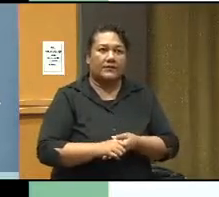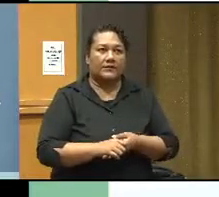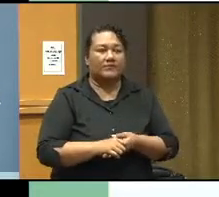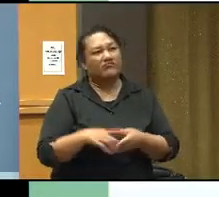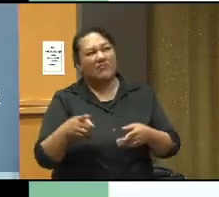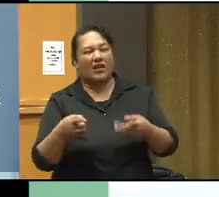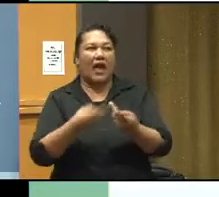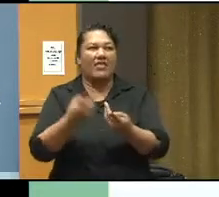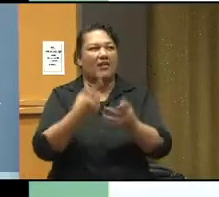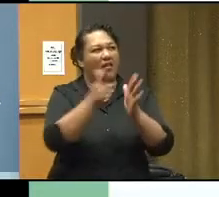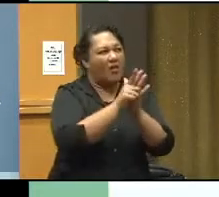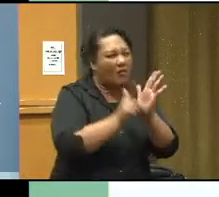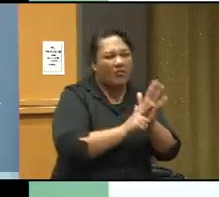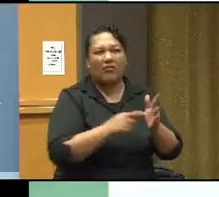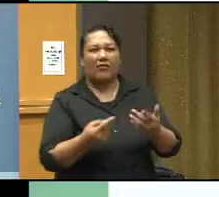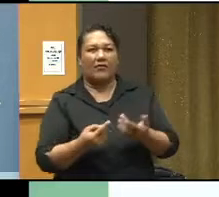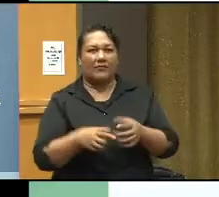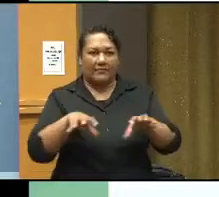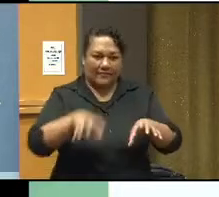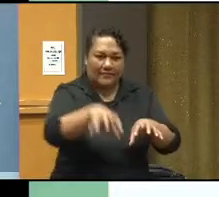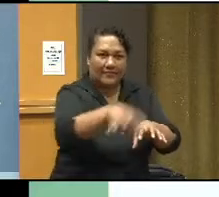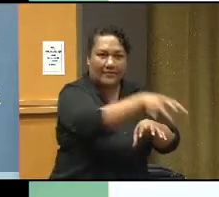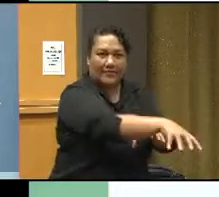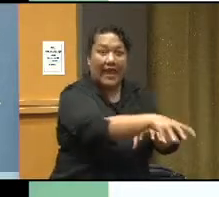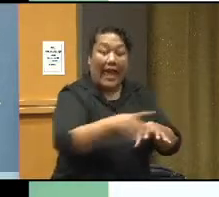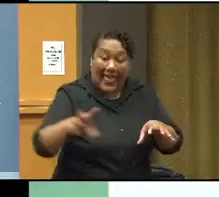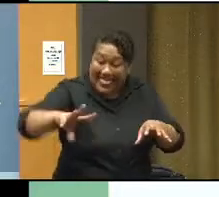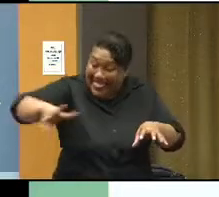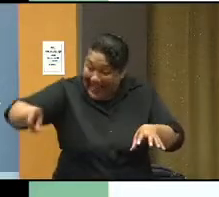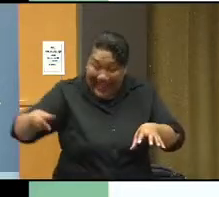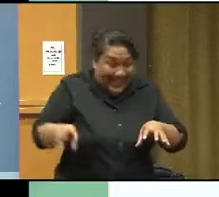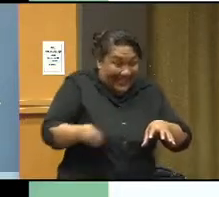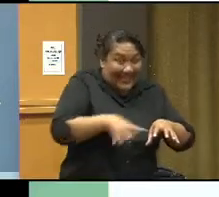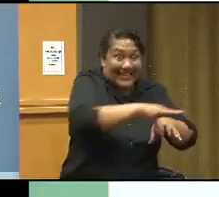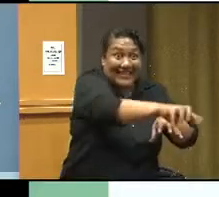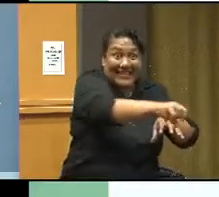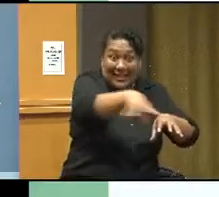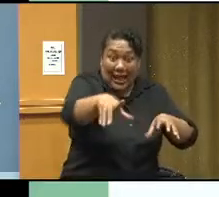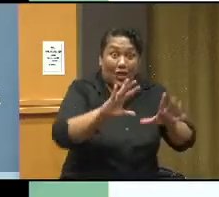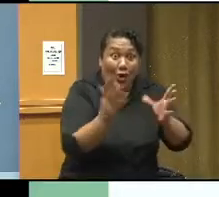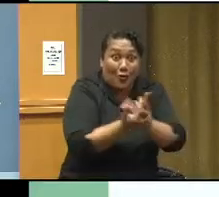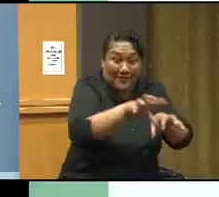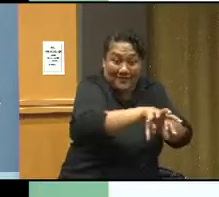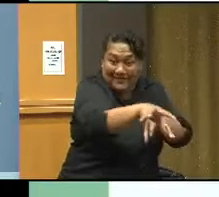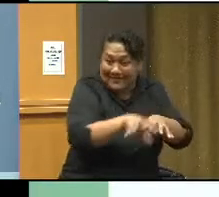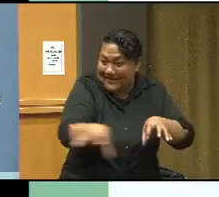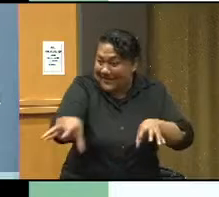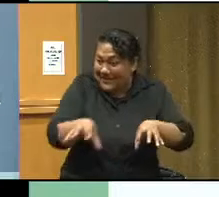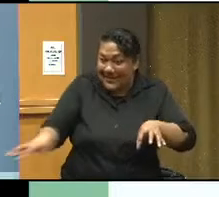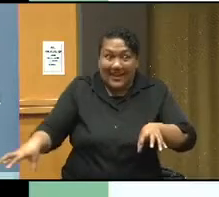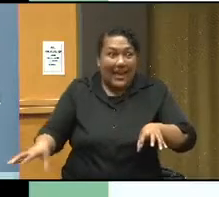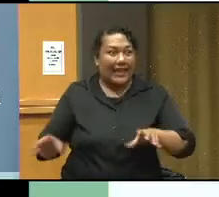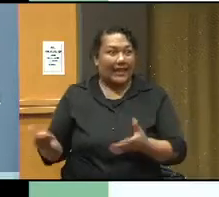some lawyers as well, and they come up with the answers. And then we compare that with what the